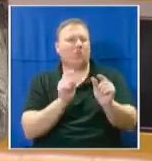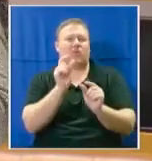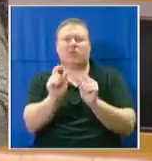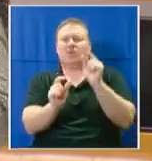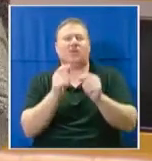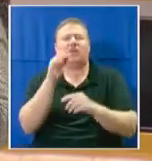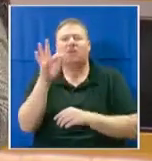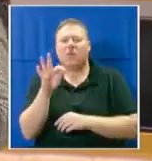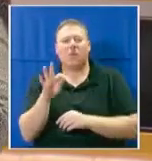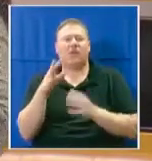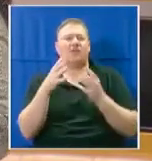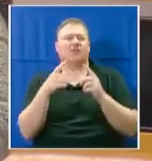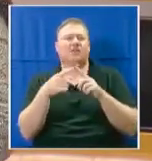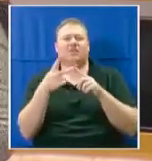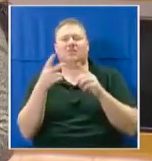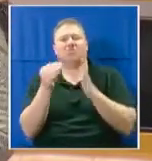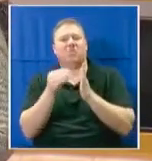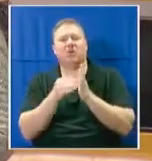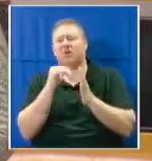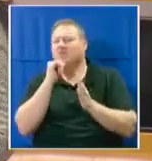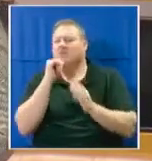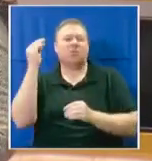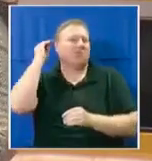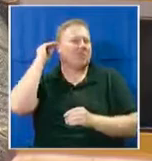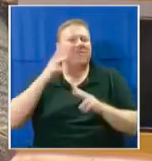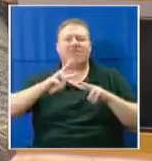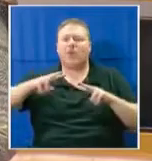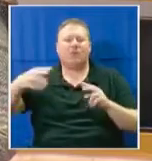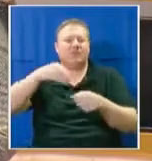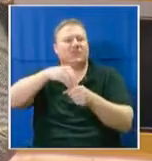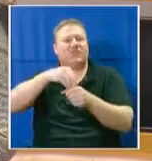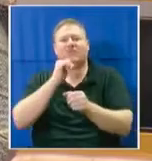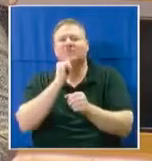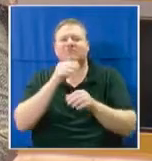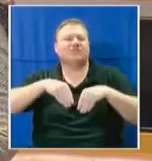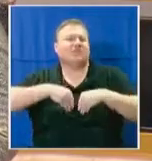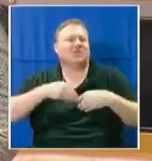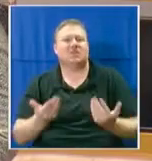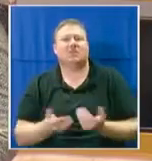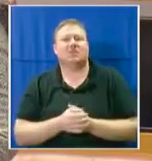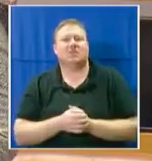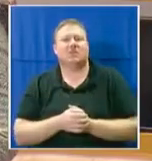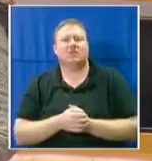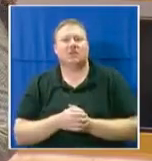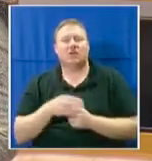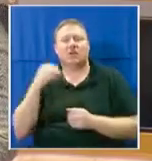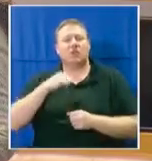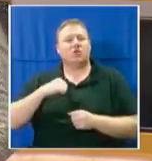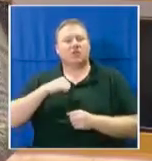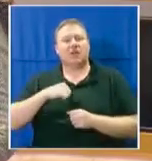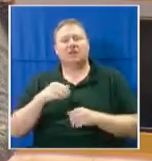formulas and everything were put in place that were not considered. That when a municipality delivers water in a